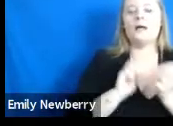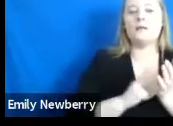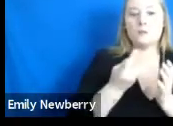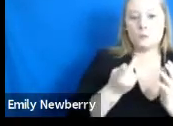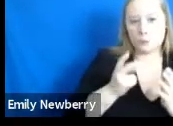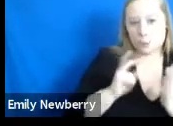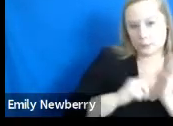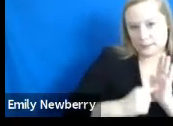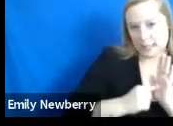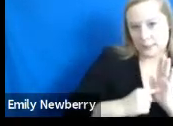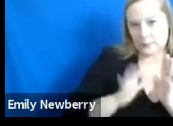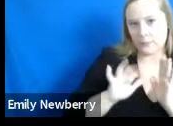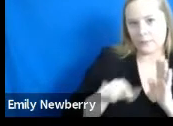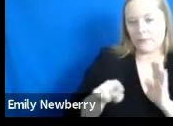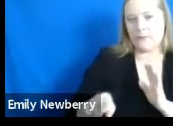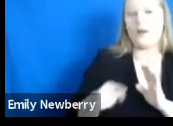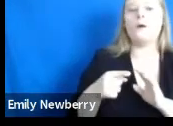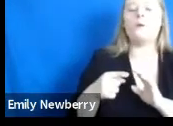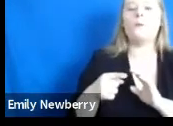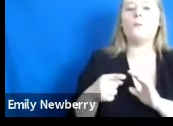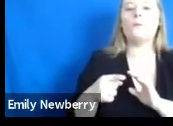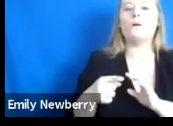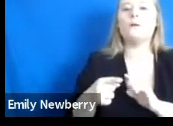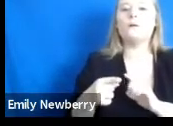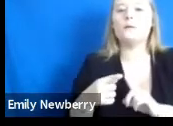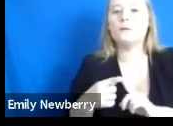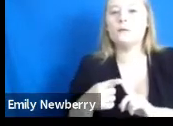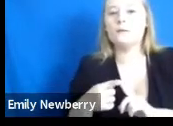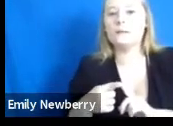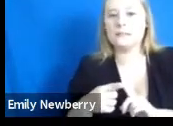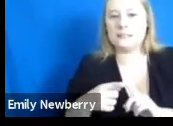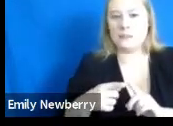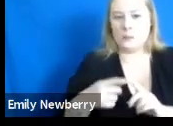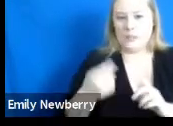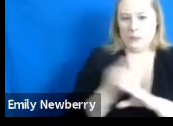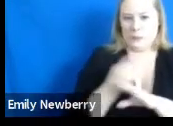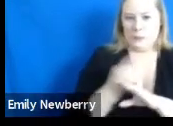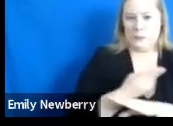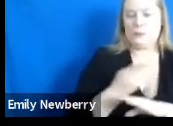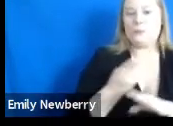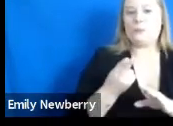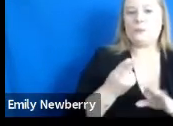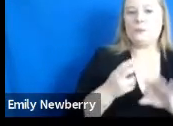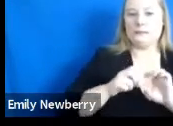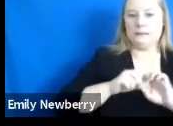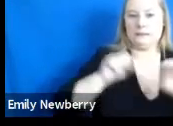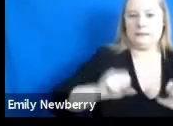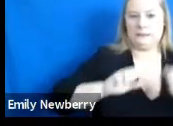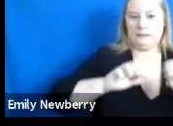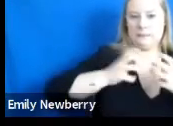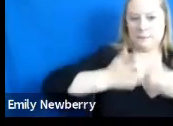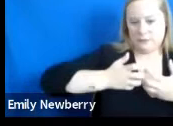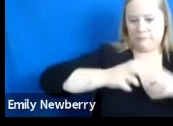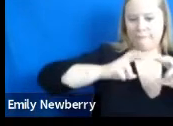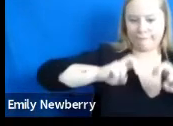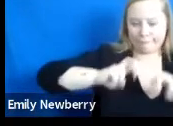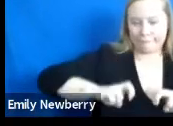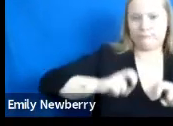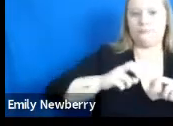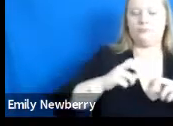OES, which is inductively coupled plasma optical emission spectrometry, for 9 different heavy metals of concern.